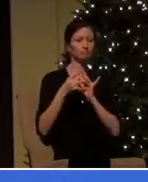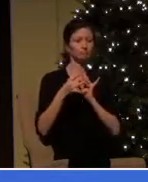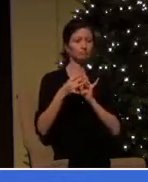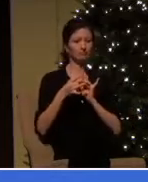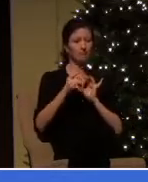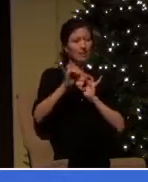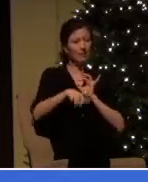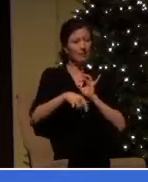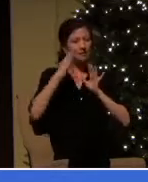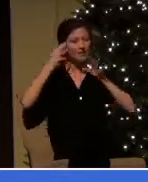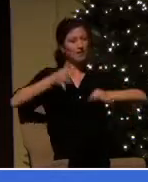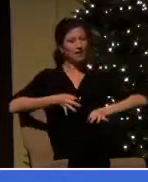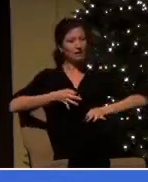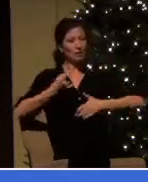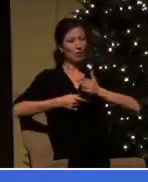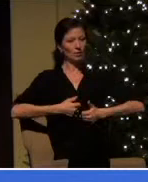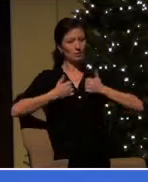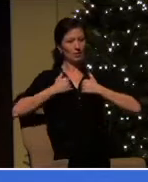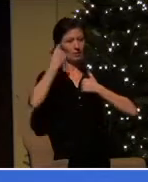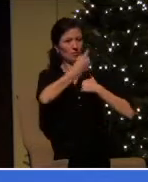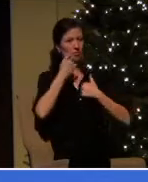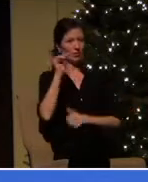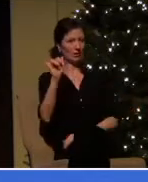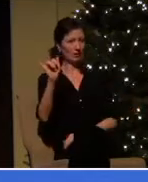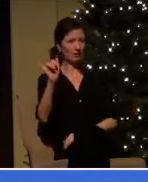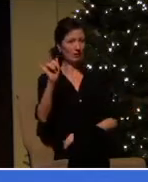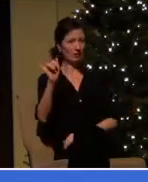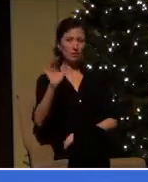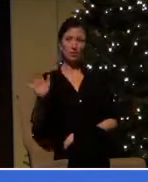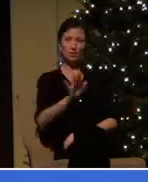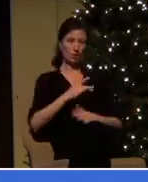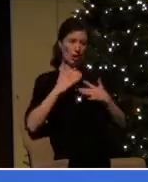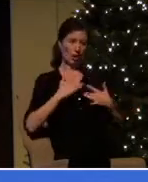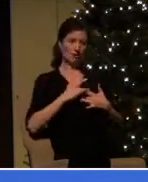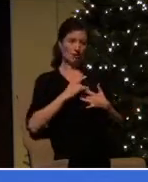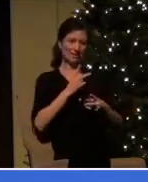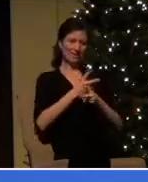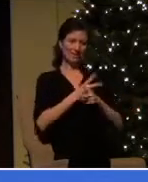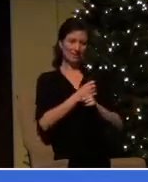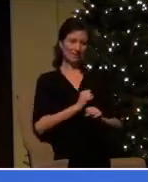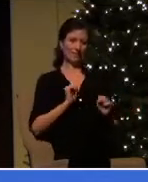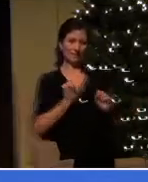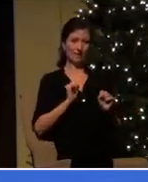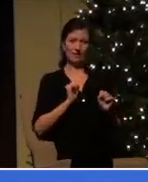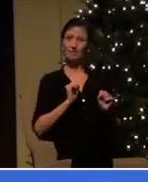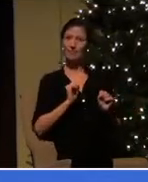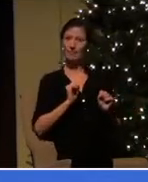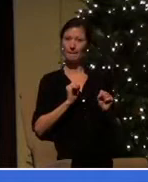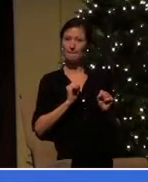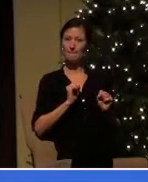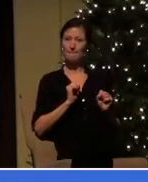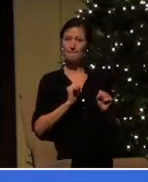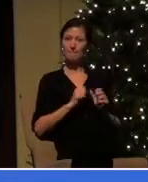the course of your life. Guard your heart, for out of it flow the issues of